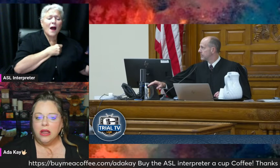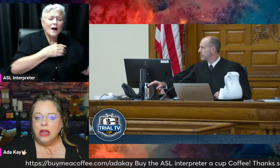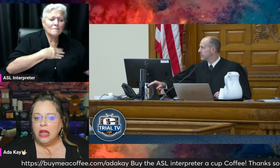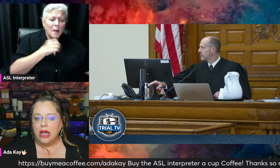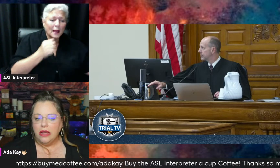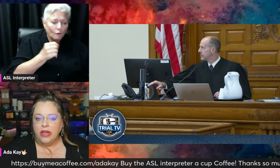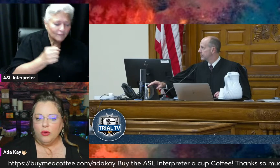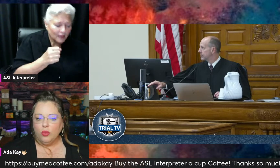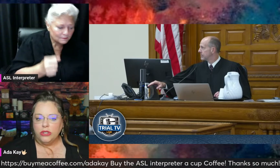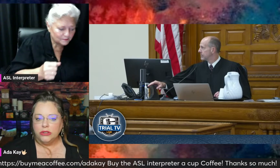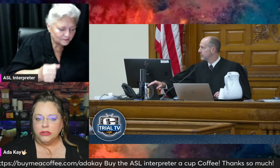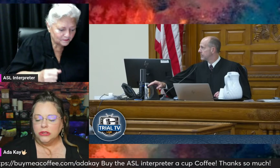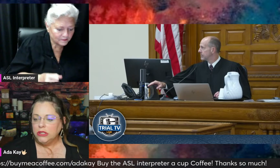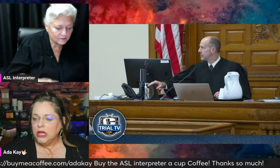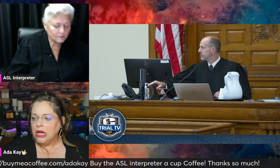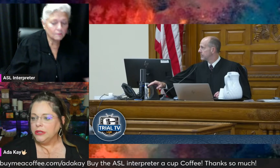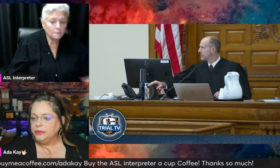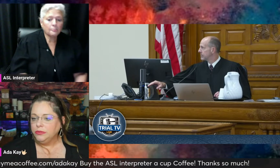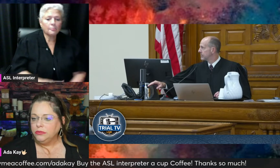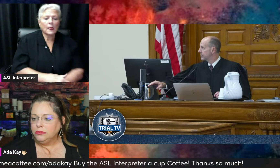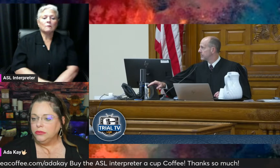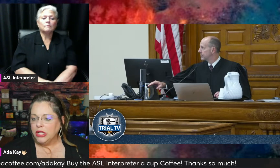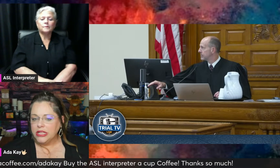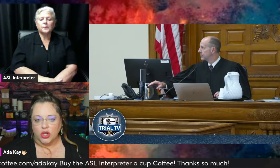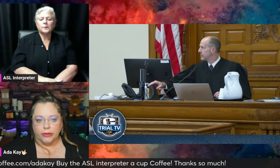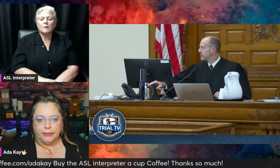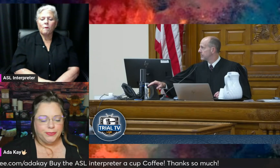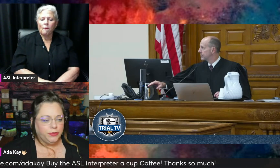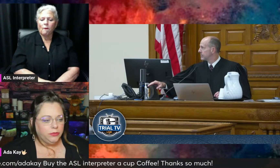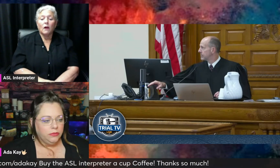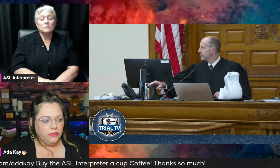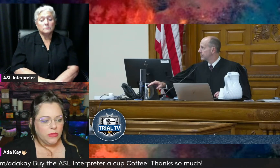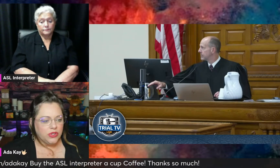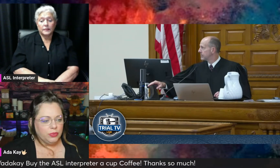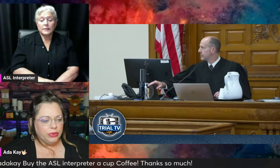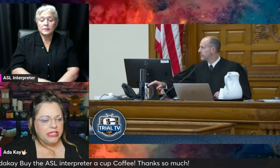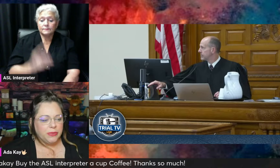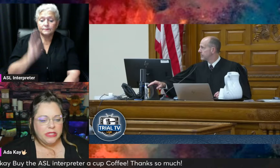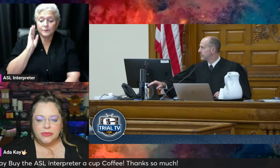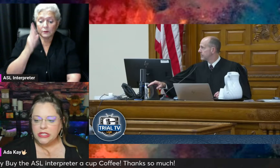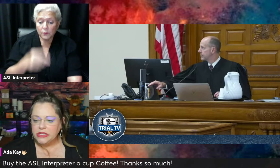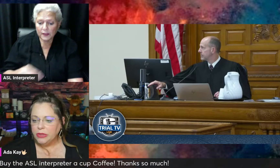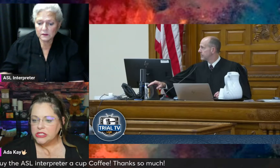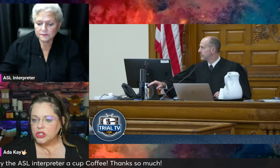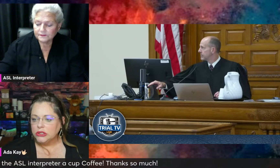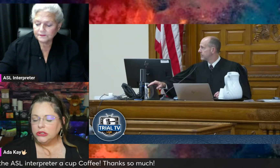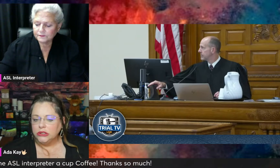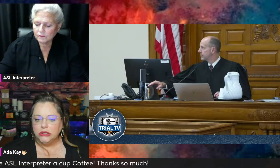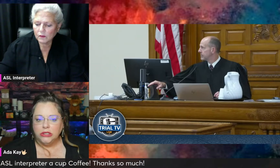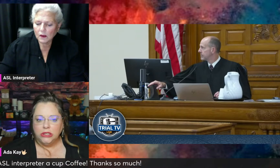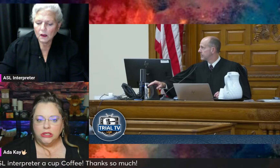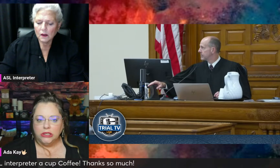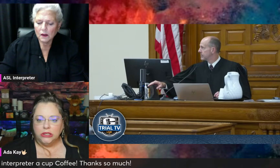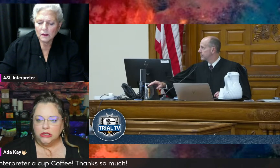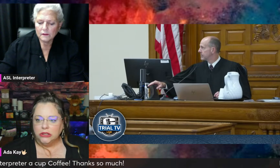buymeacoffee.com/AdaKay, and that will bless her. So please, please, please bless her.